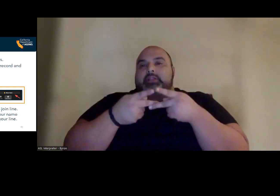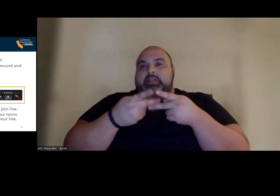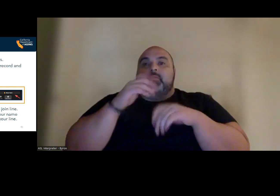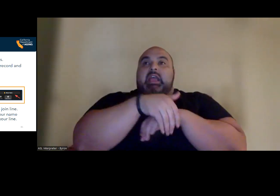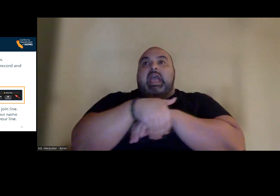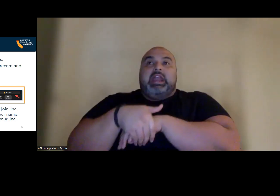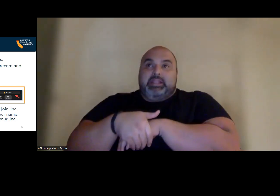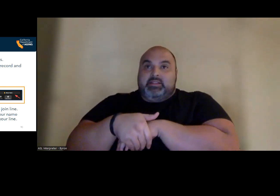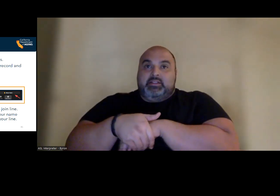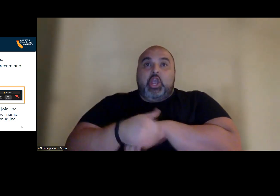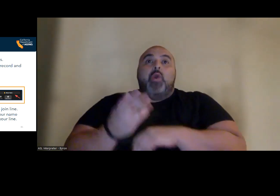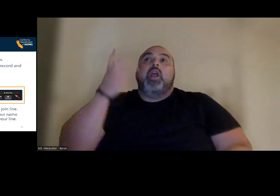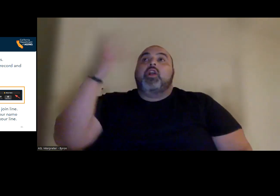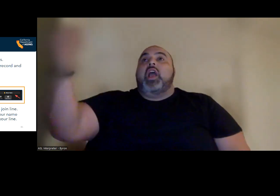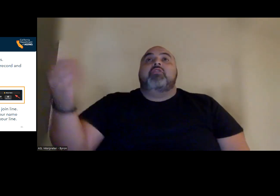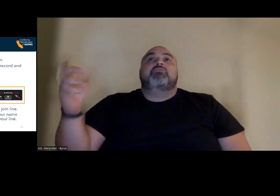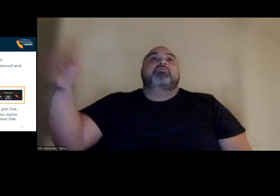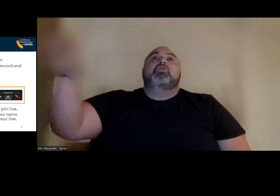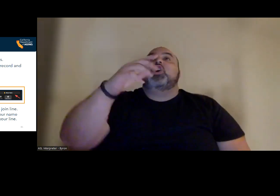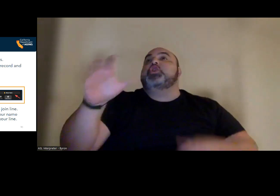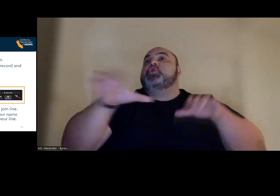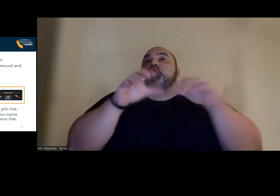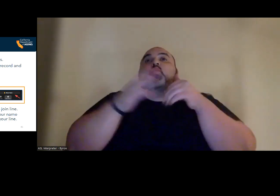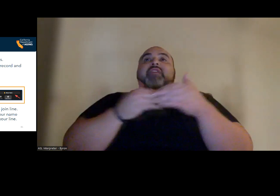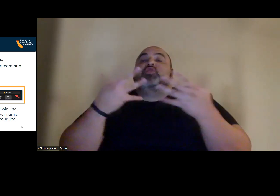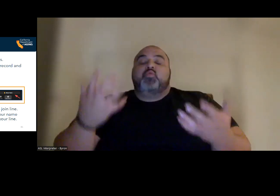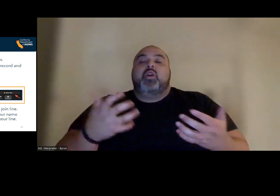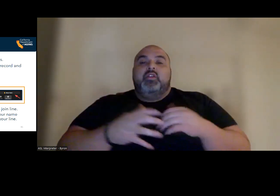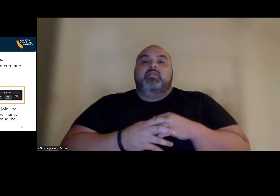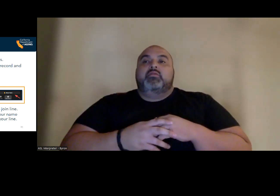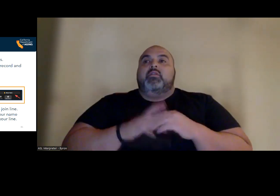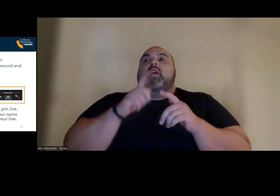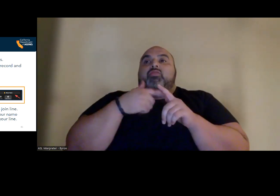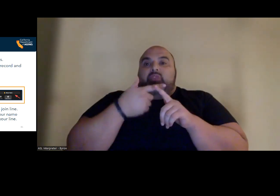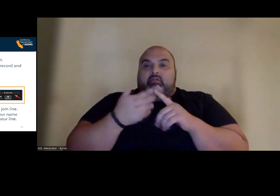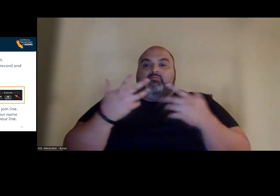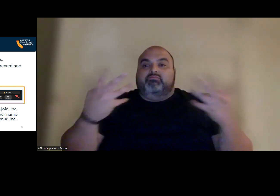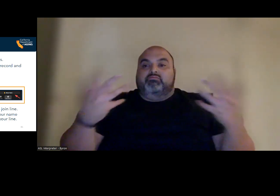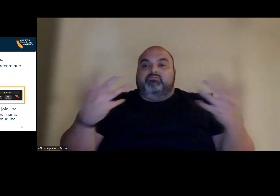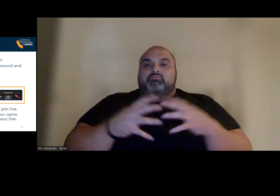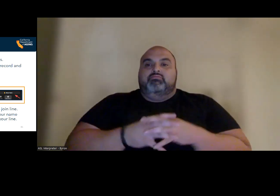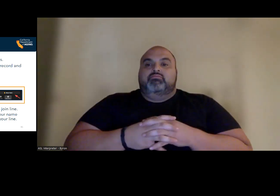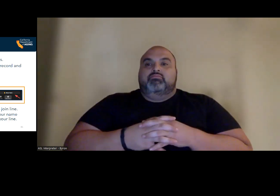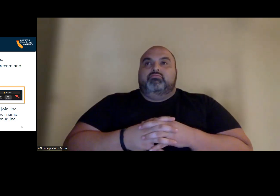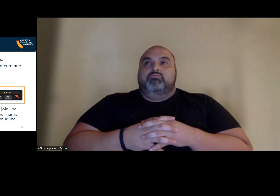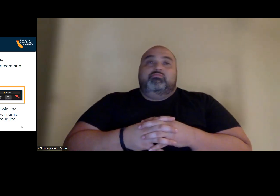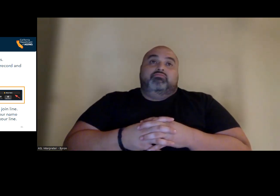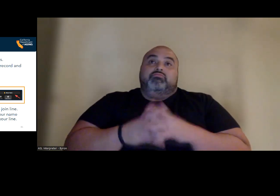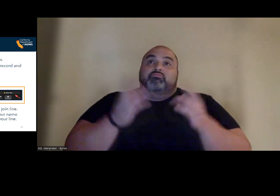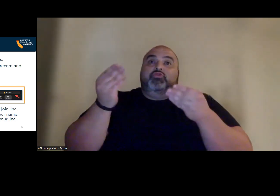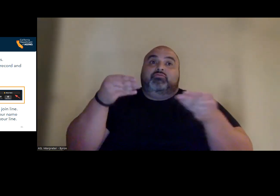spent going wherever she wanted, doing whatever she wanted. And then she brought COVID in.